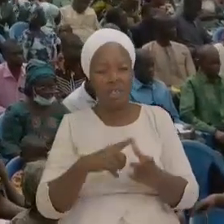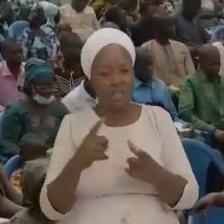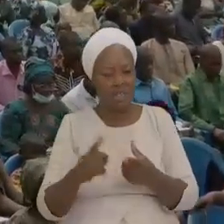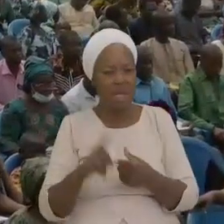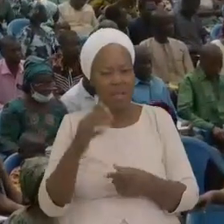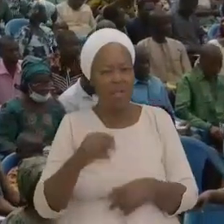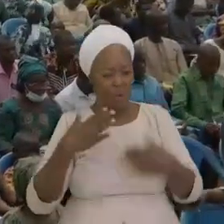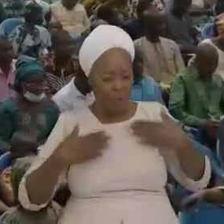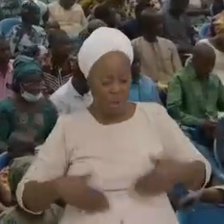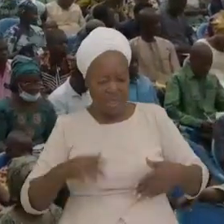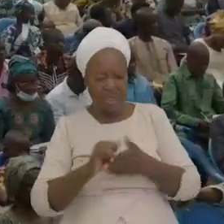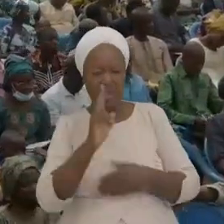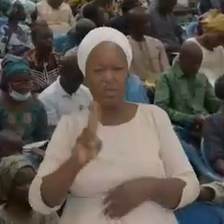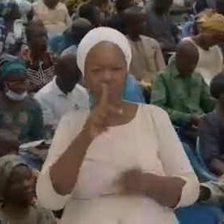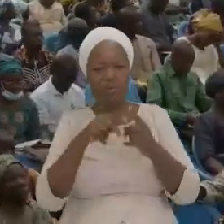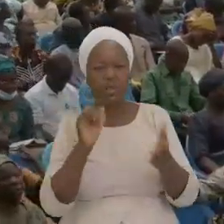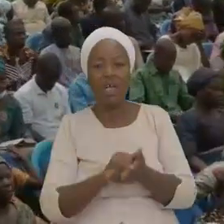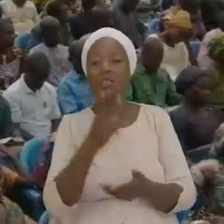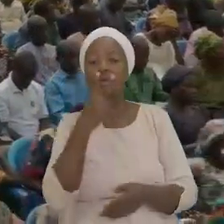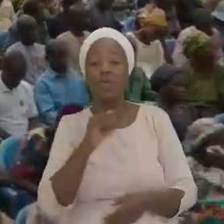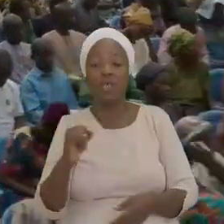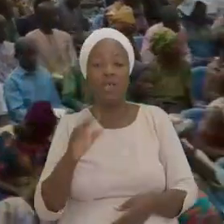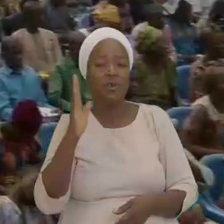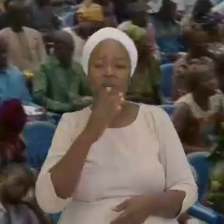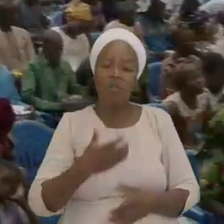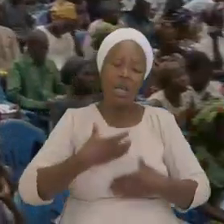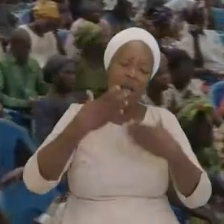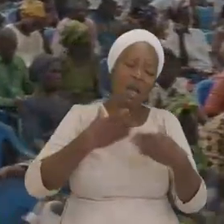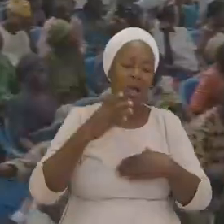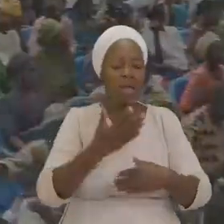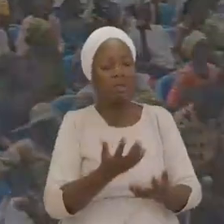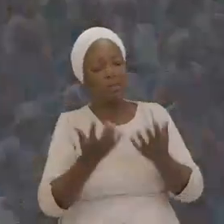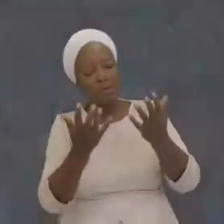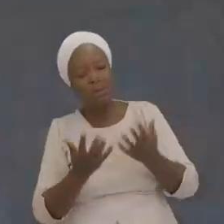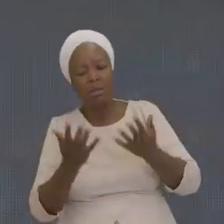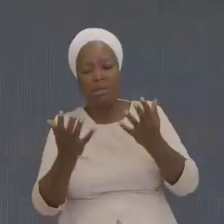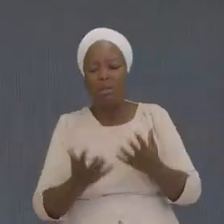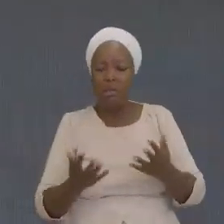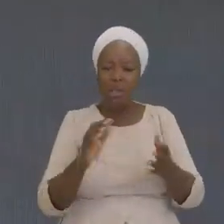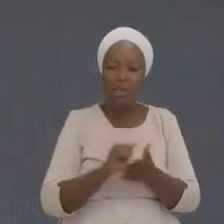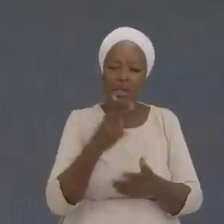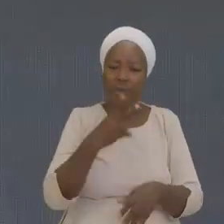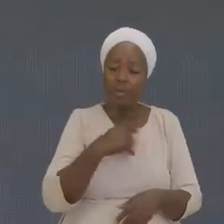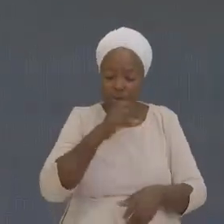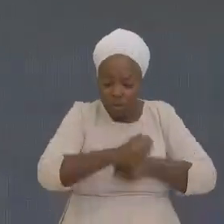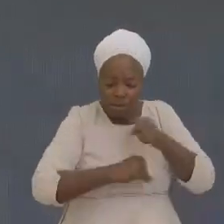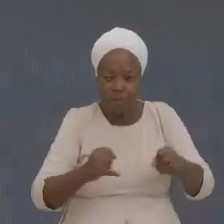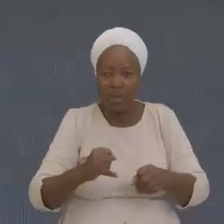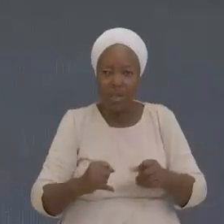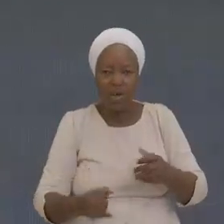tobacco will be crying out. It will be suffering, almost